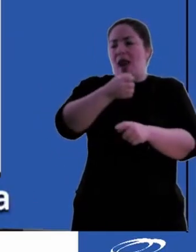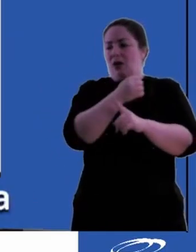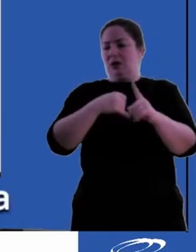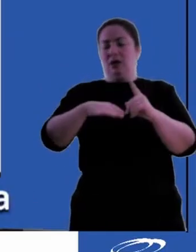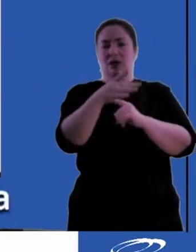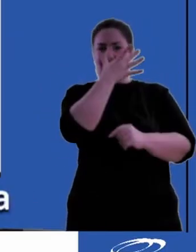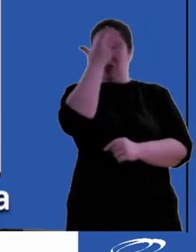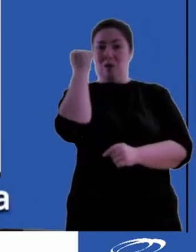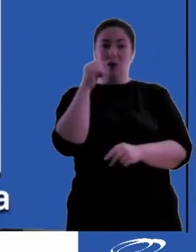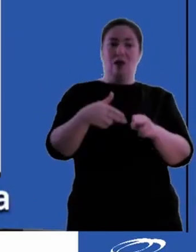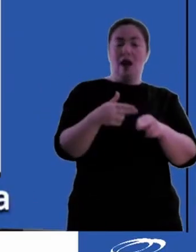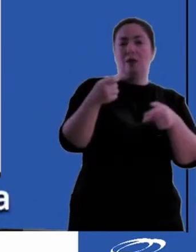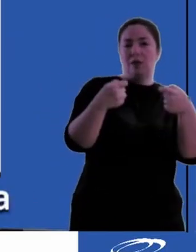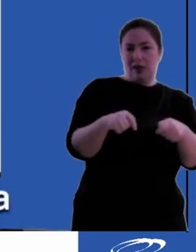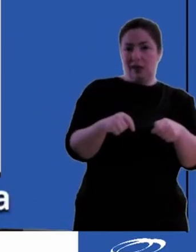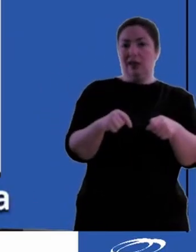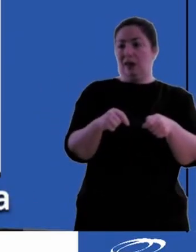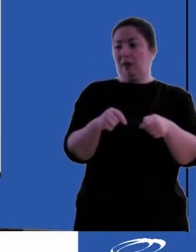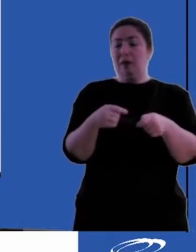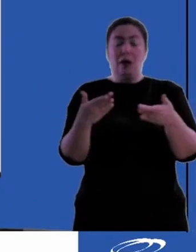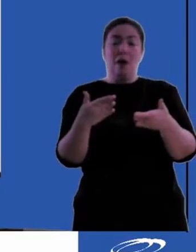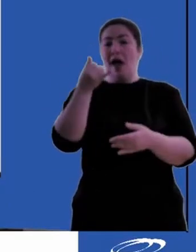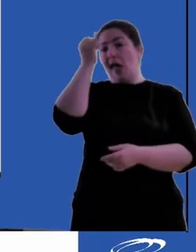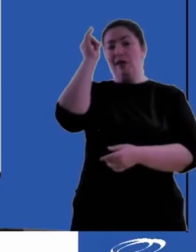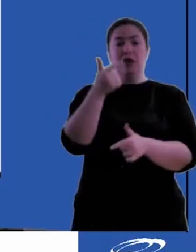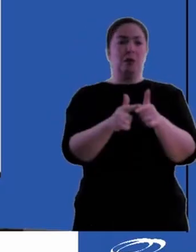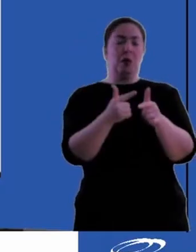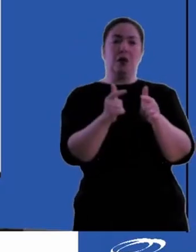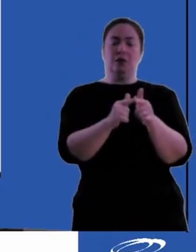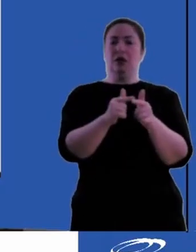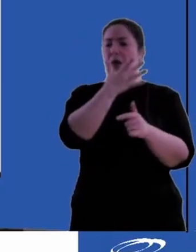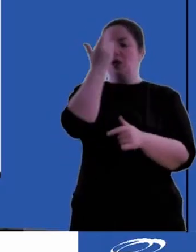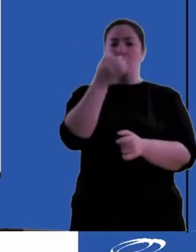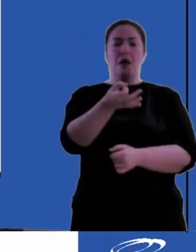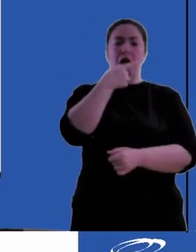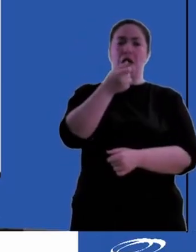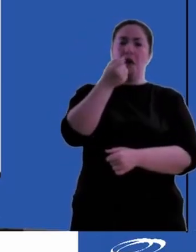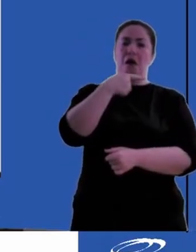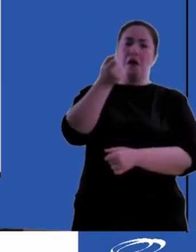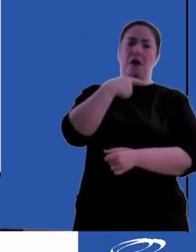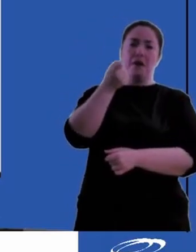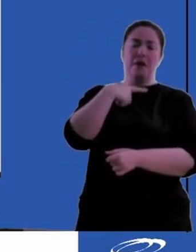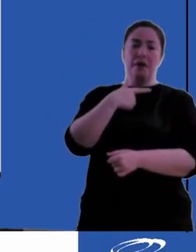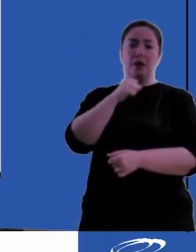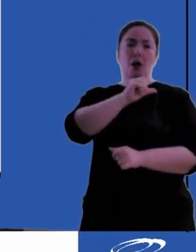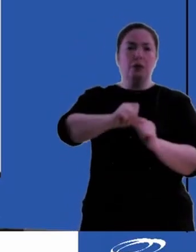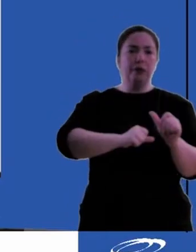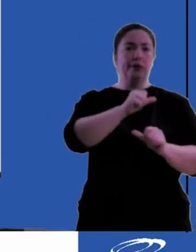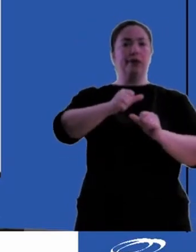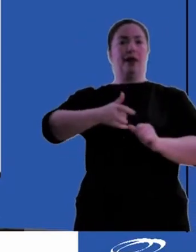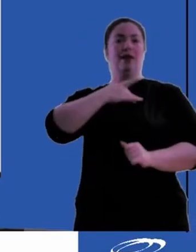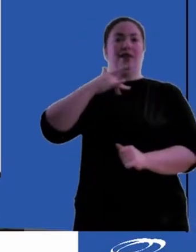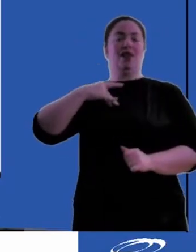use for native joint septic arthritis or non-foreign body associated osteomyelitis. I think